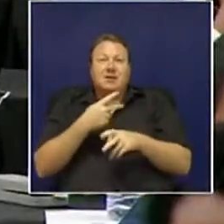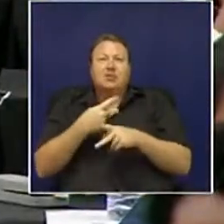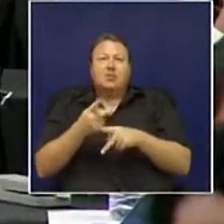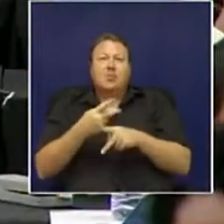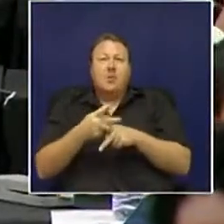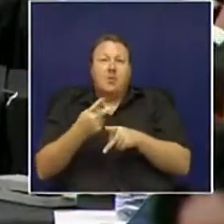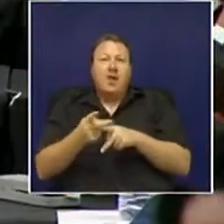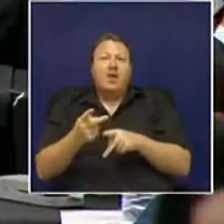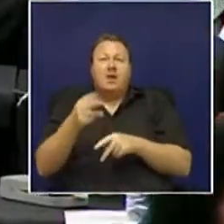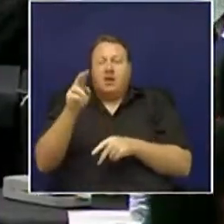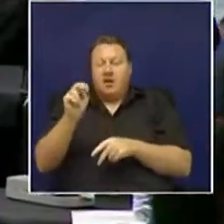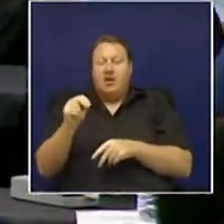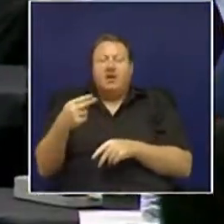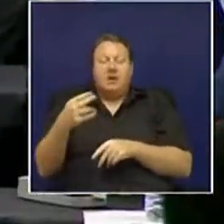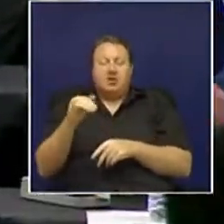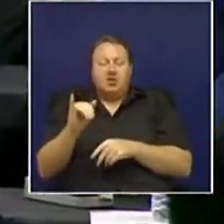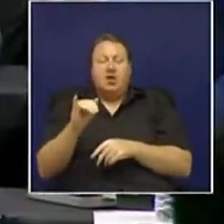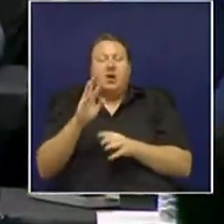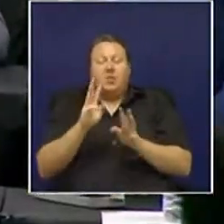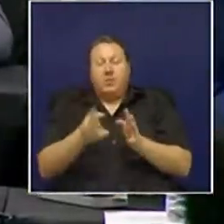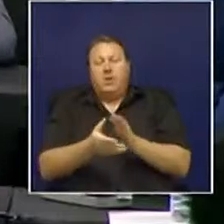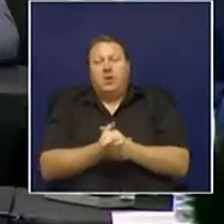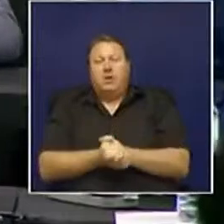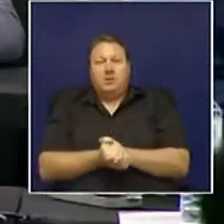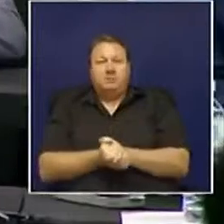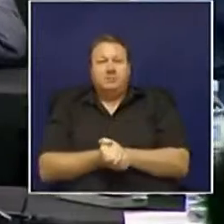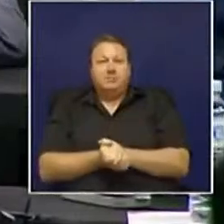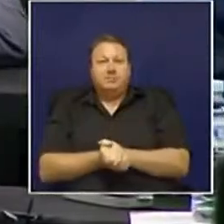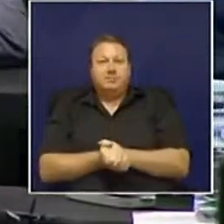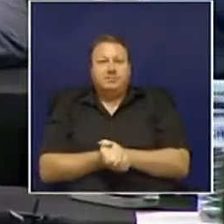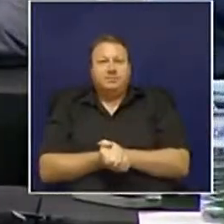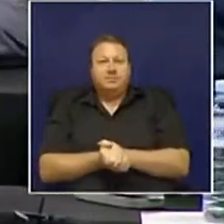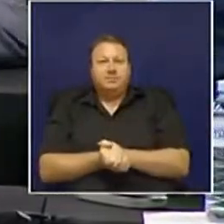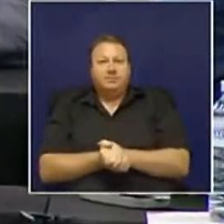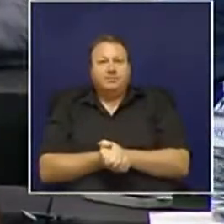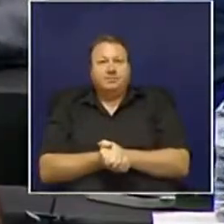by improving the quality of our institutions.